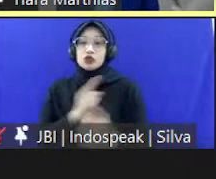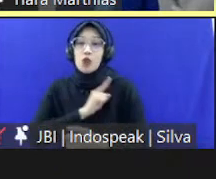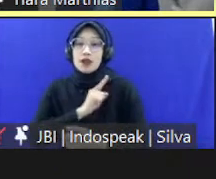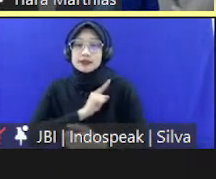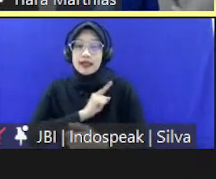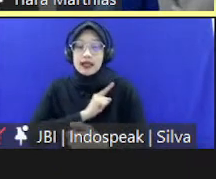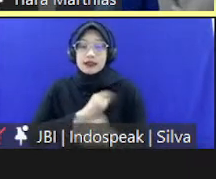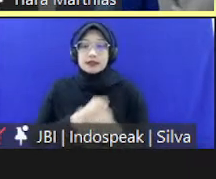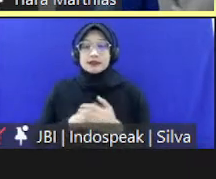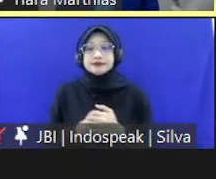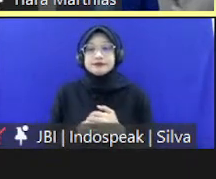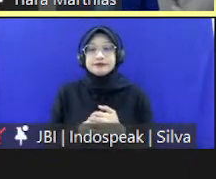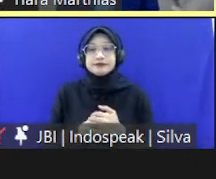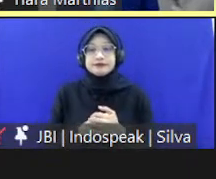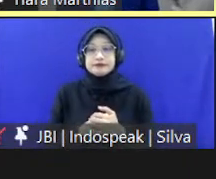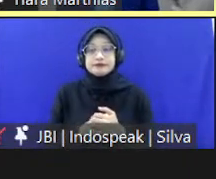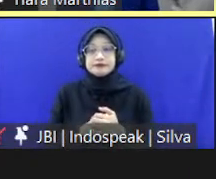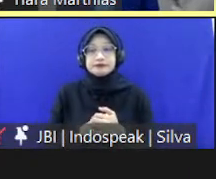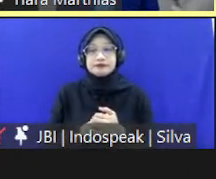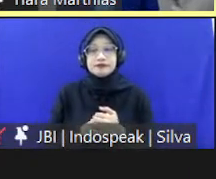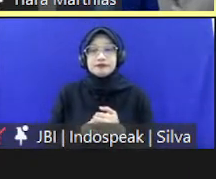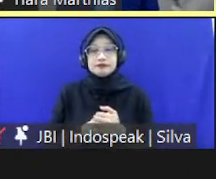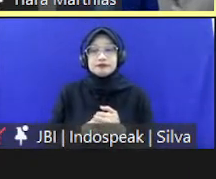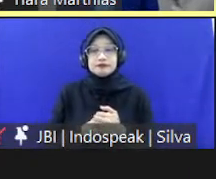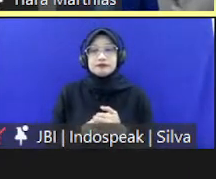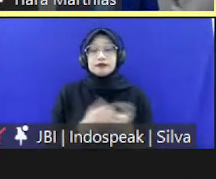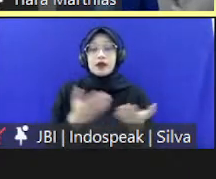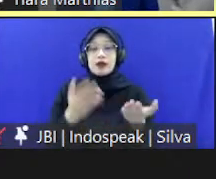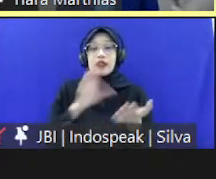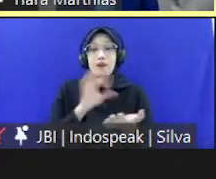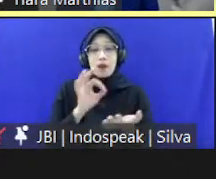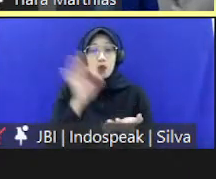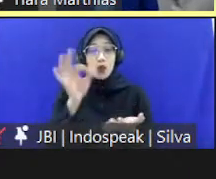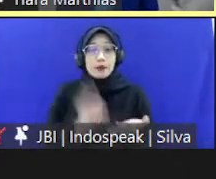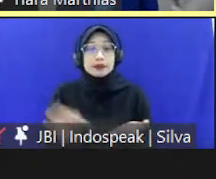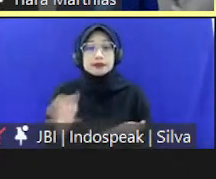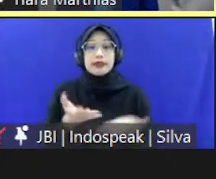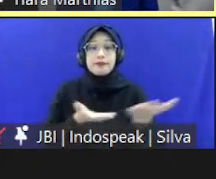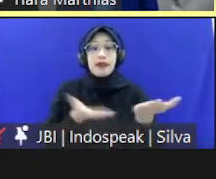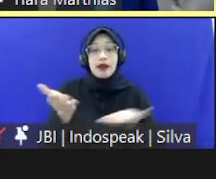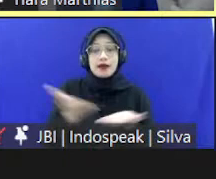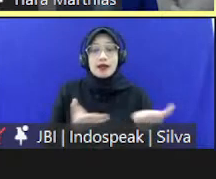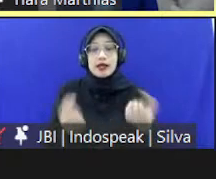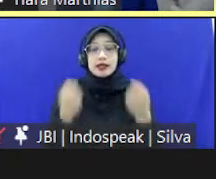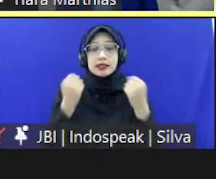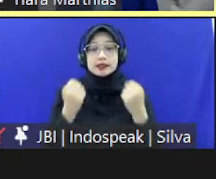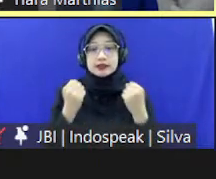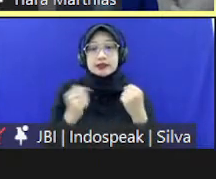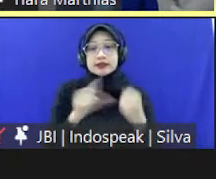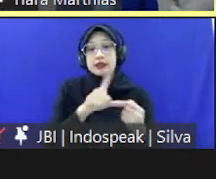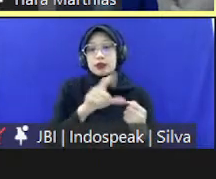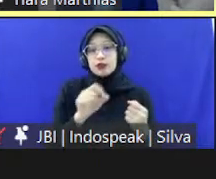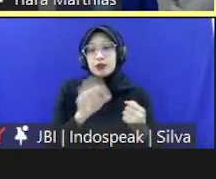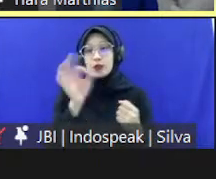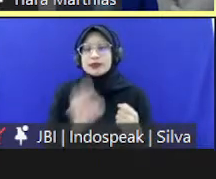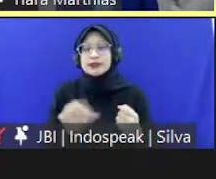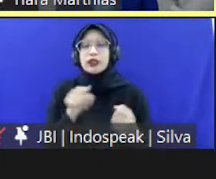70% health service provider. Our hospital beds and hospital are 70% private, actually,